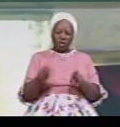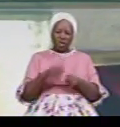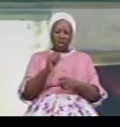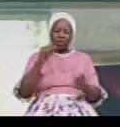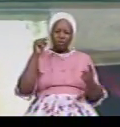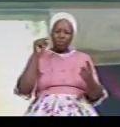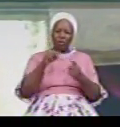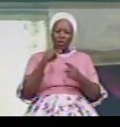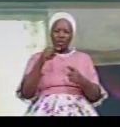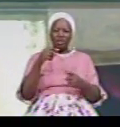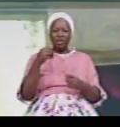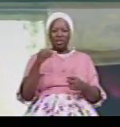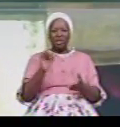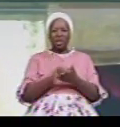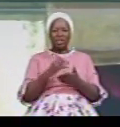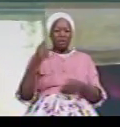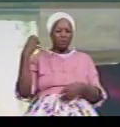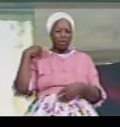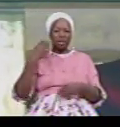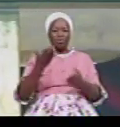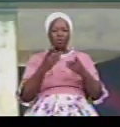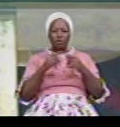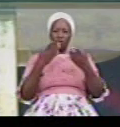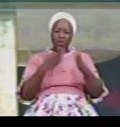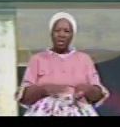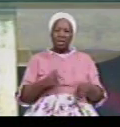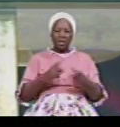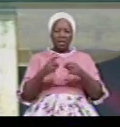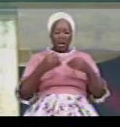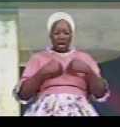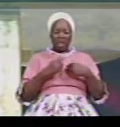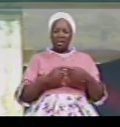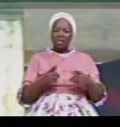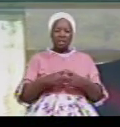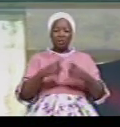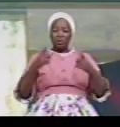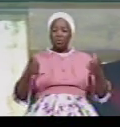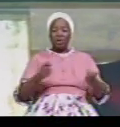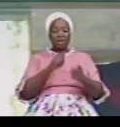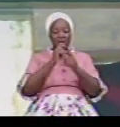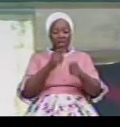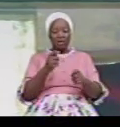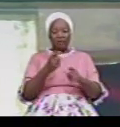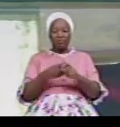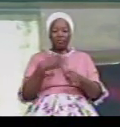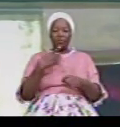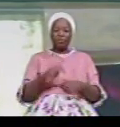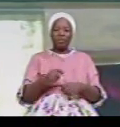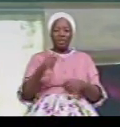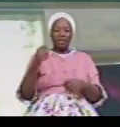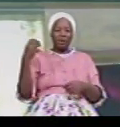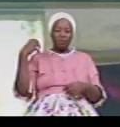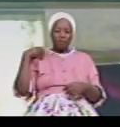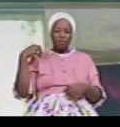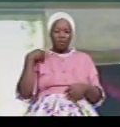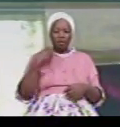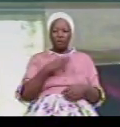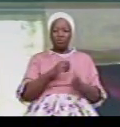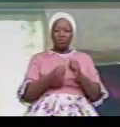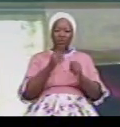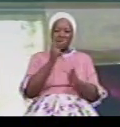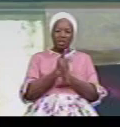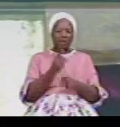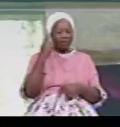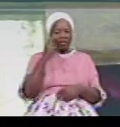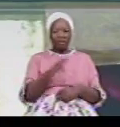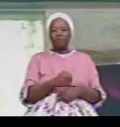the boss was about going, he had a lion's share of the goodness reserved by that father.